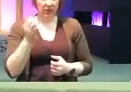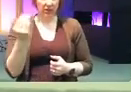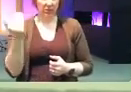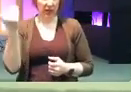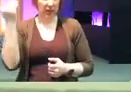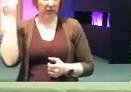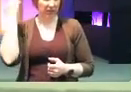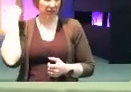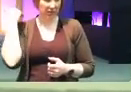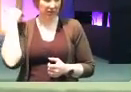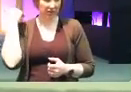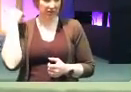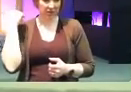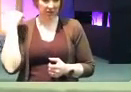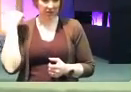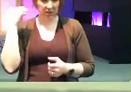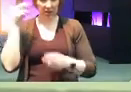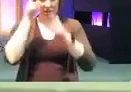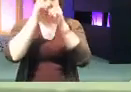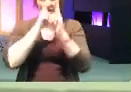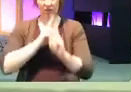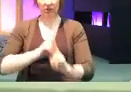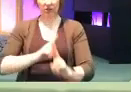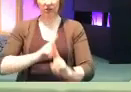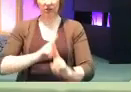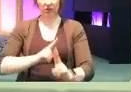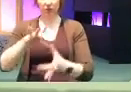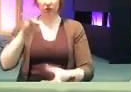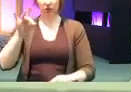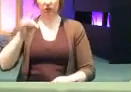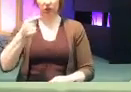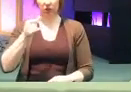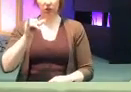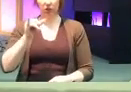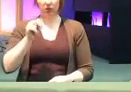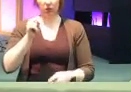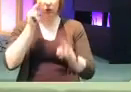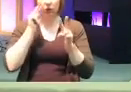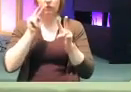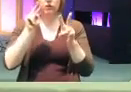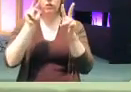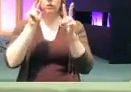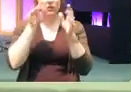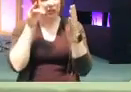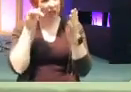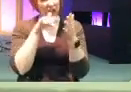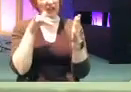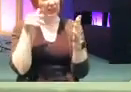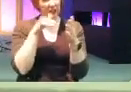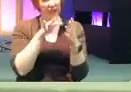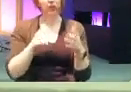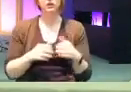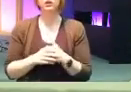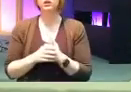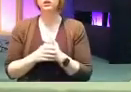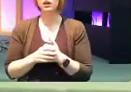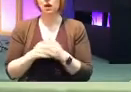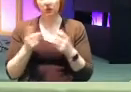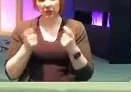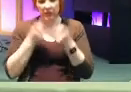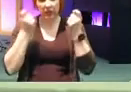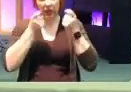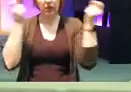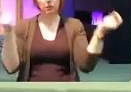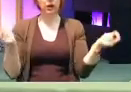past are honored as spiritual giants, and we revere them and we study them and we